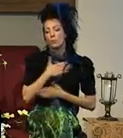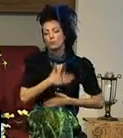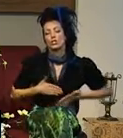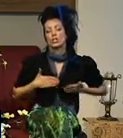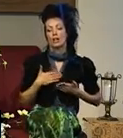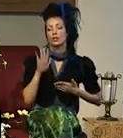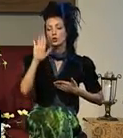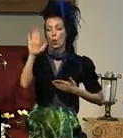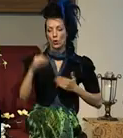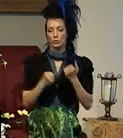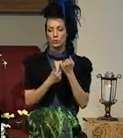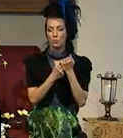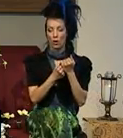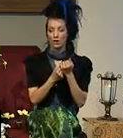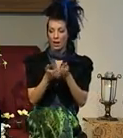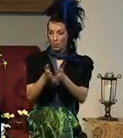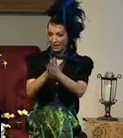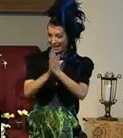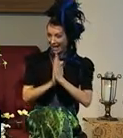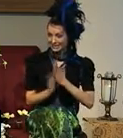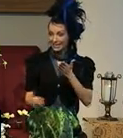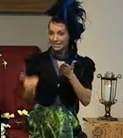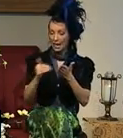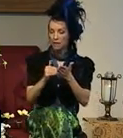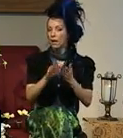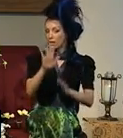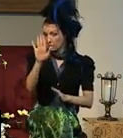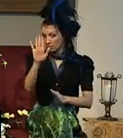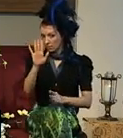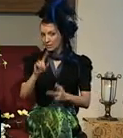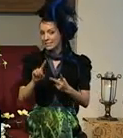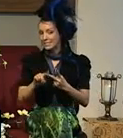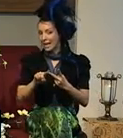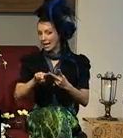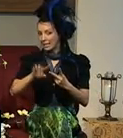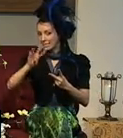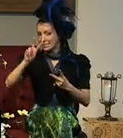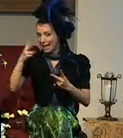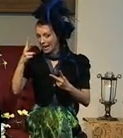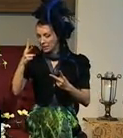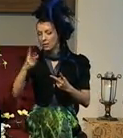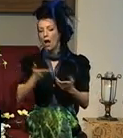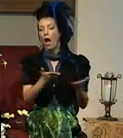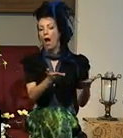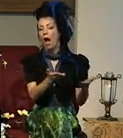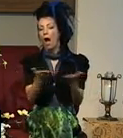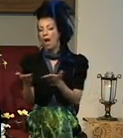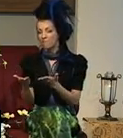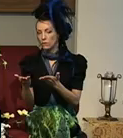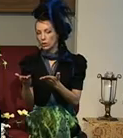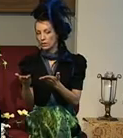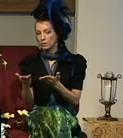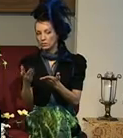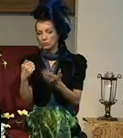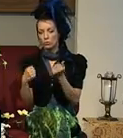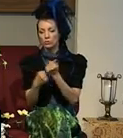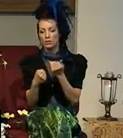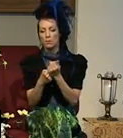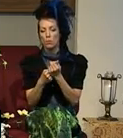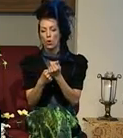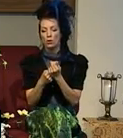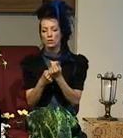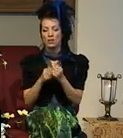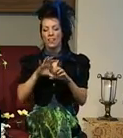for it once again this week. We'll be taking a second offering today also. It is to support the Global